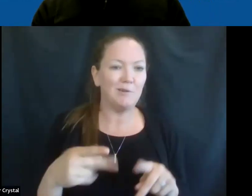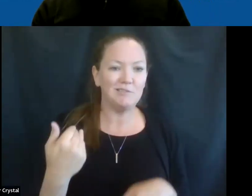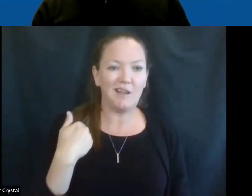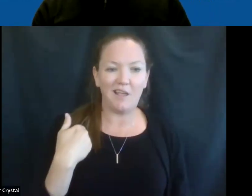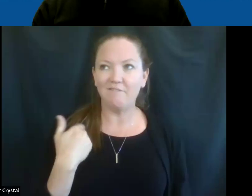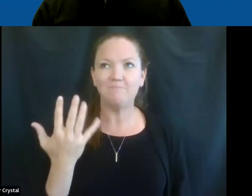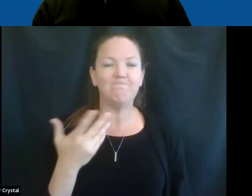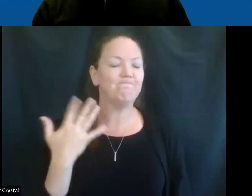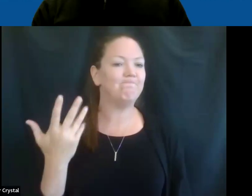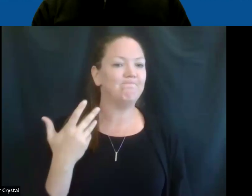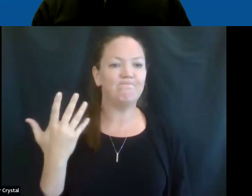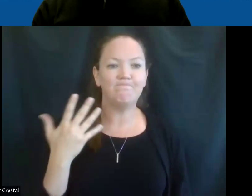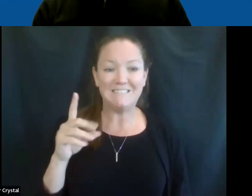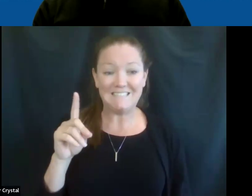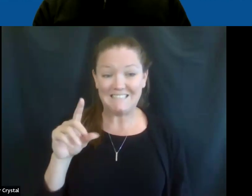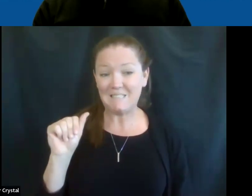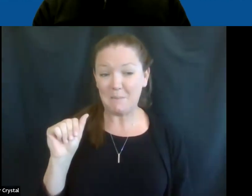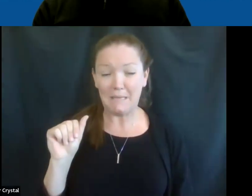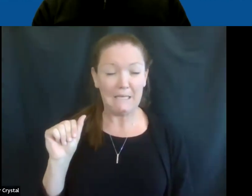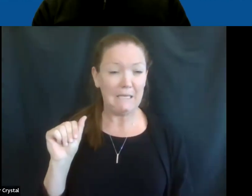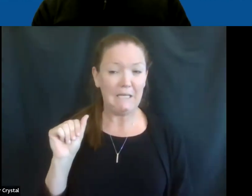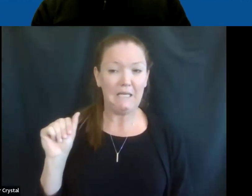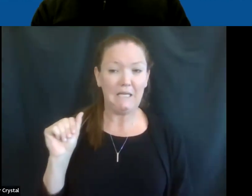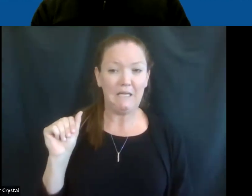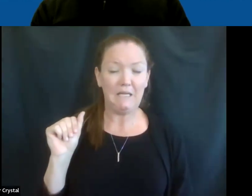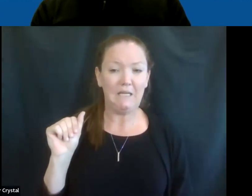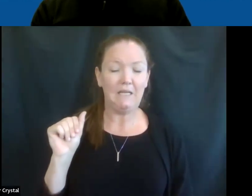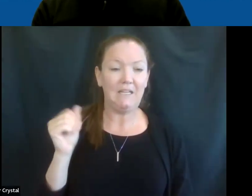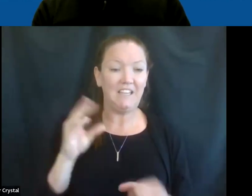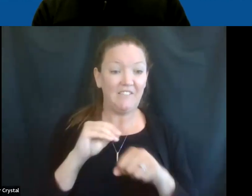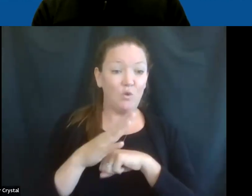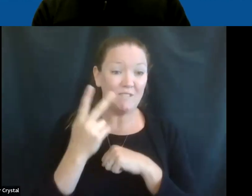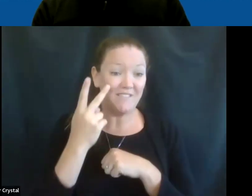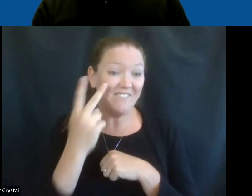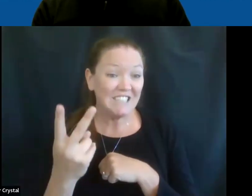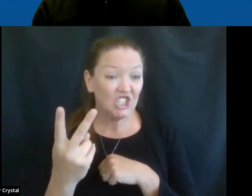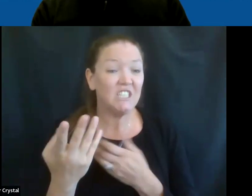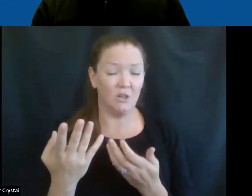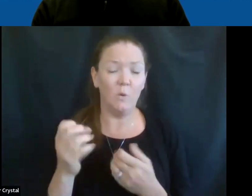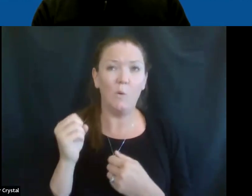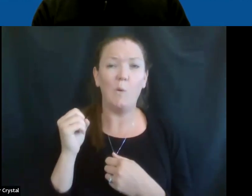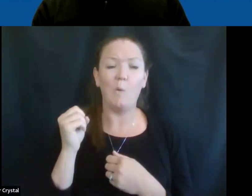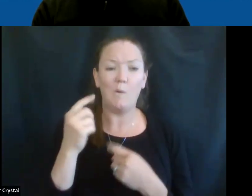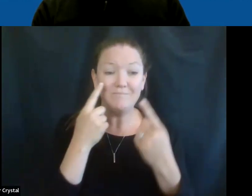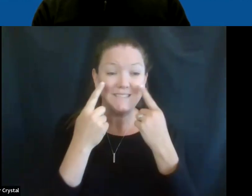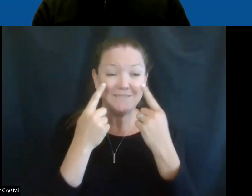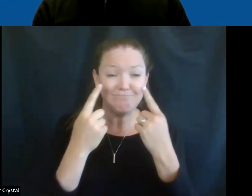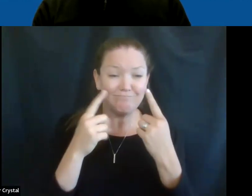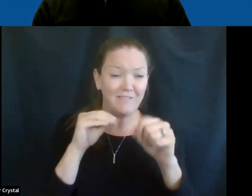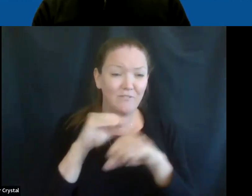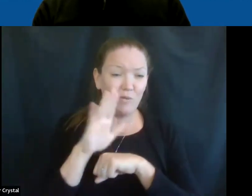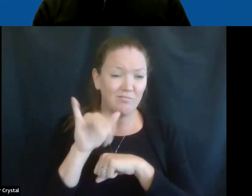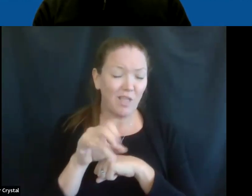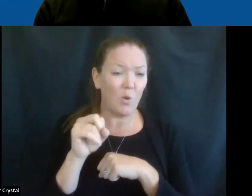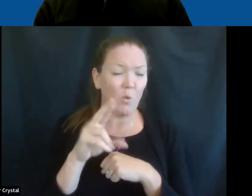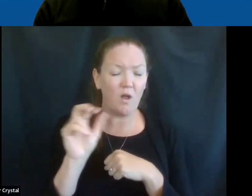of disability that might affect, vision or other kind